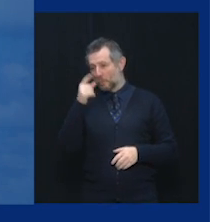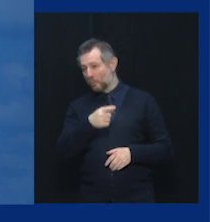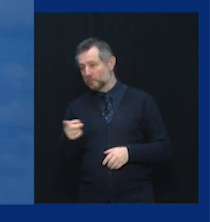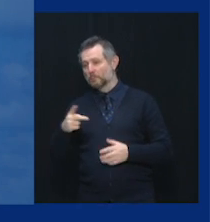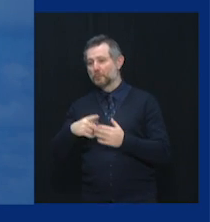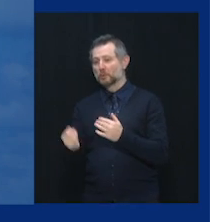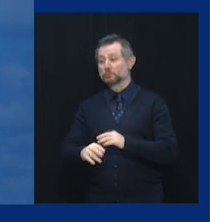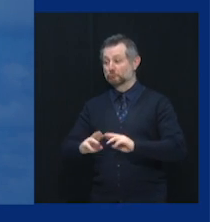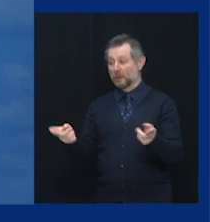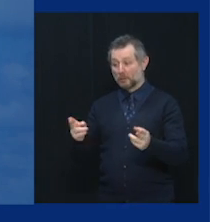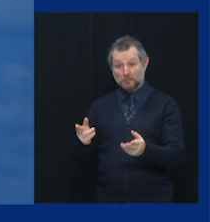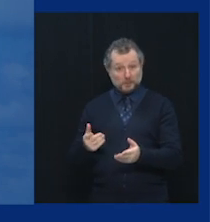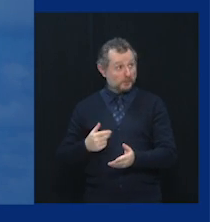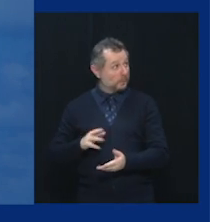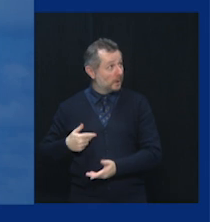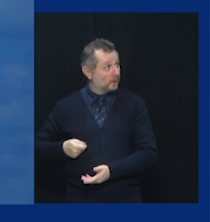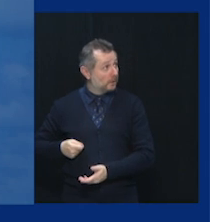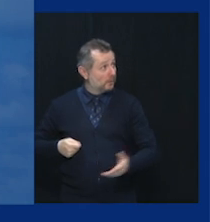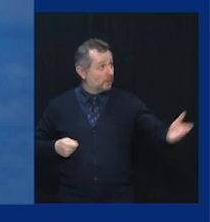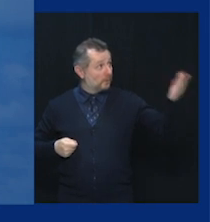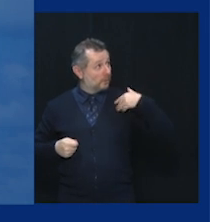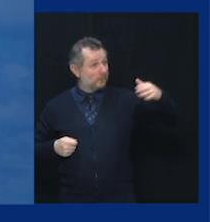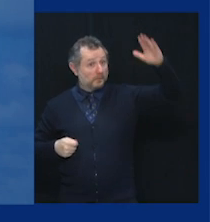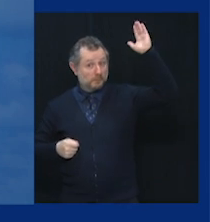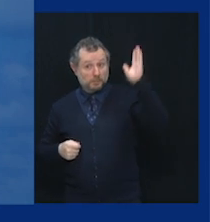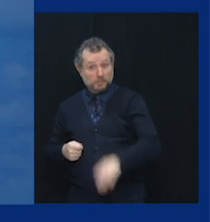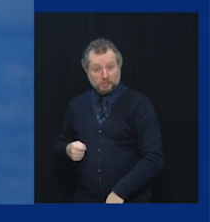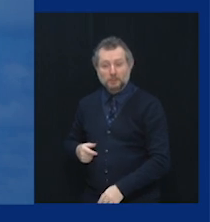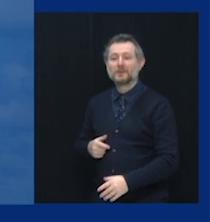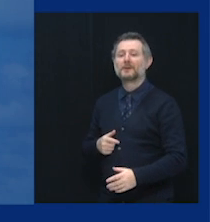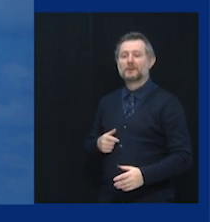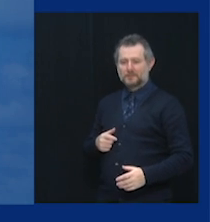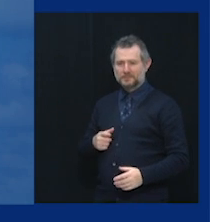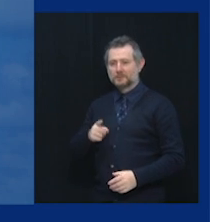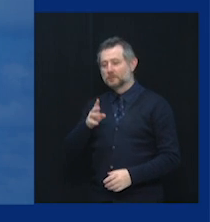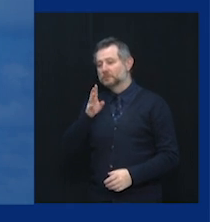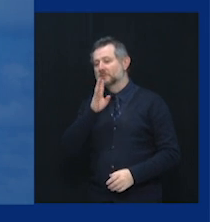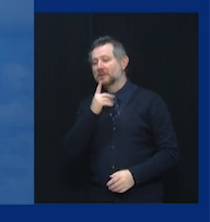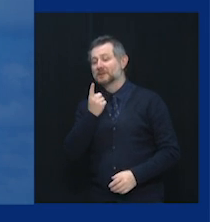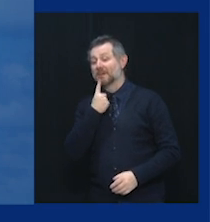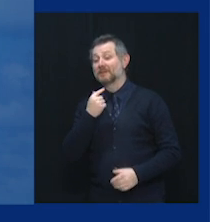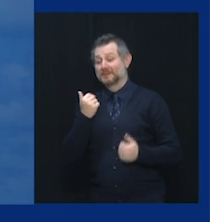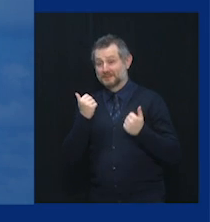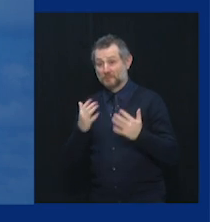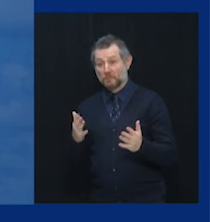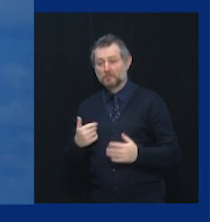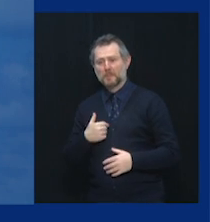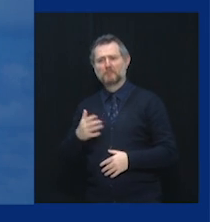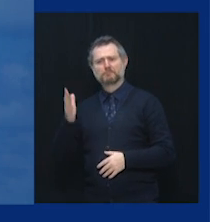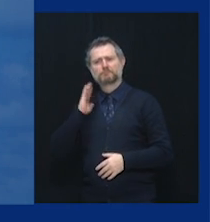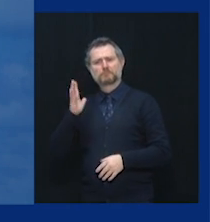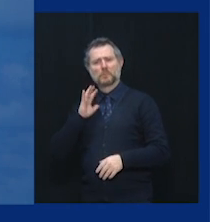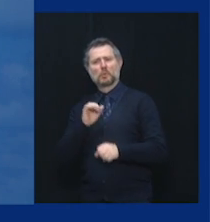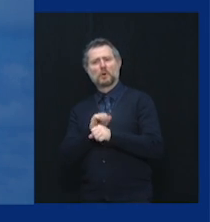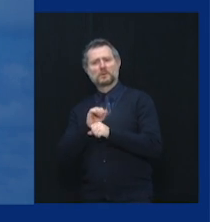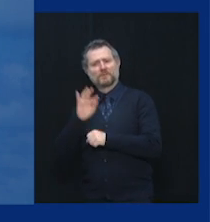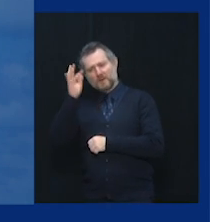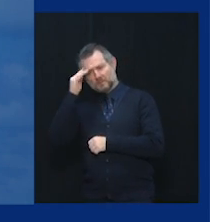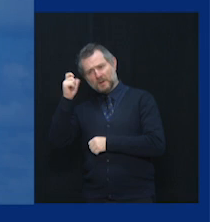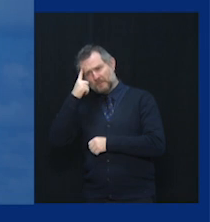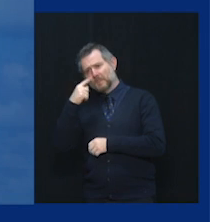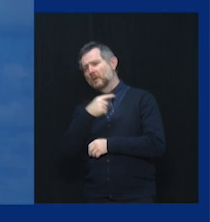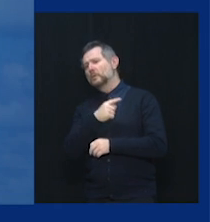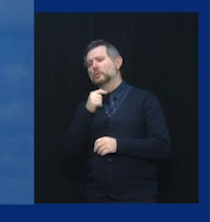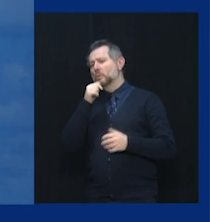that. He said it. I've been in the federal government. Nobody wants to fund a project that's going to take 3 years to break ground. That